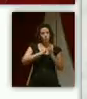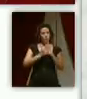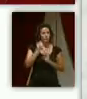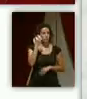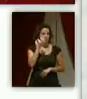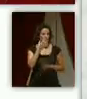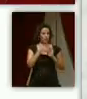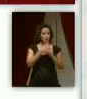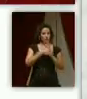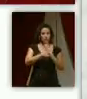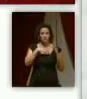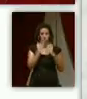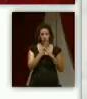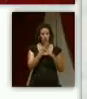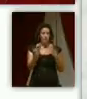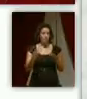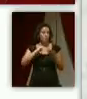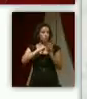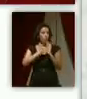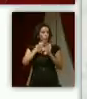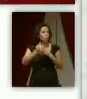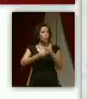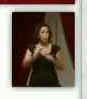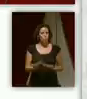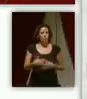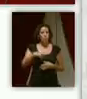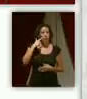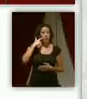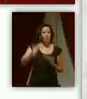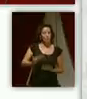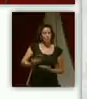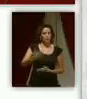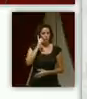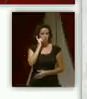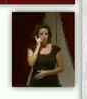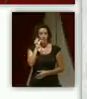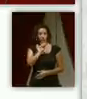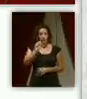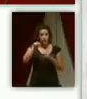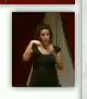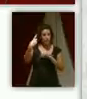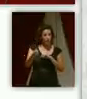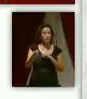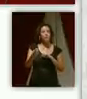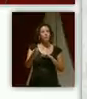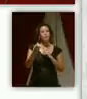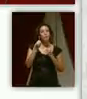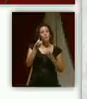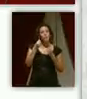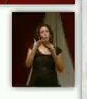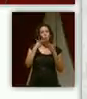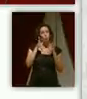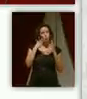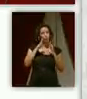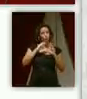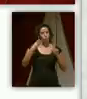part of this A-Mobile project, or A-Mobile, and the methodology. From the next